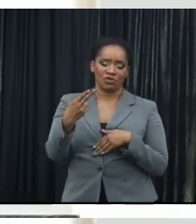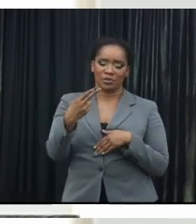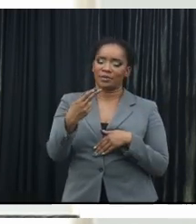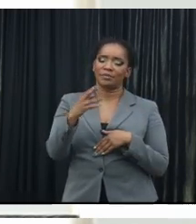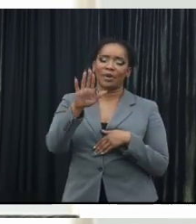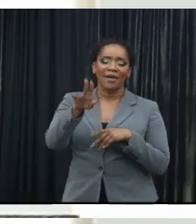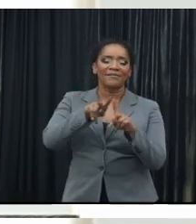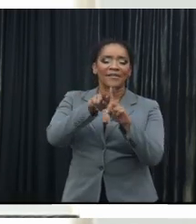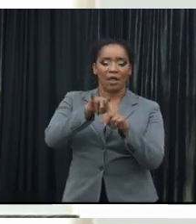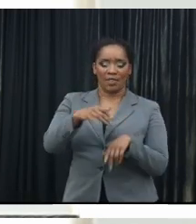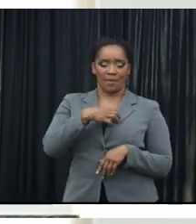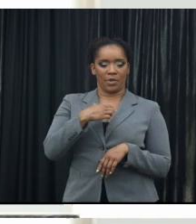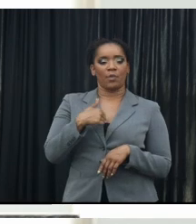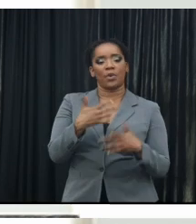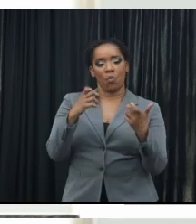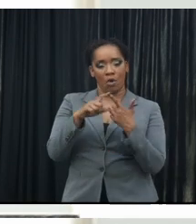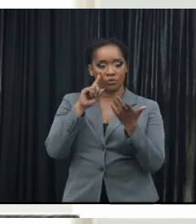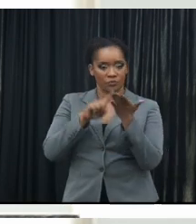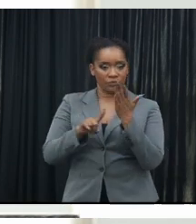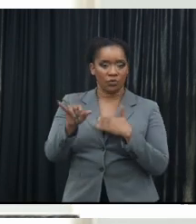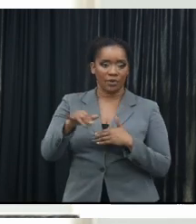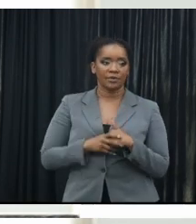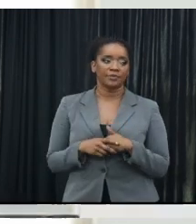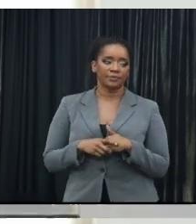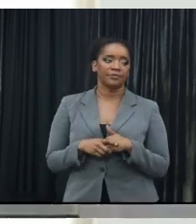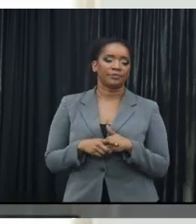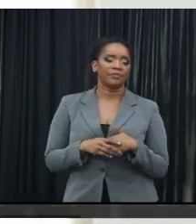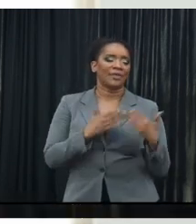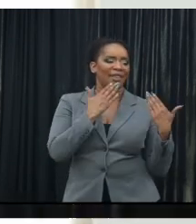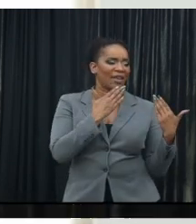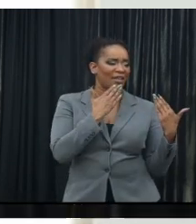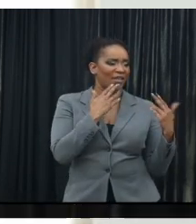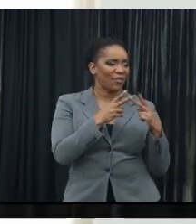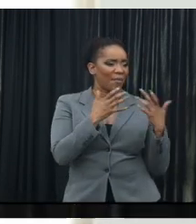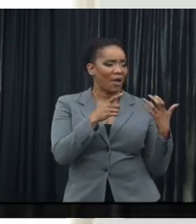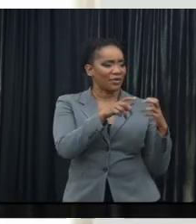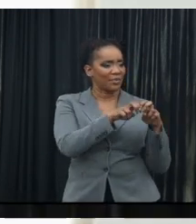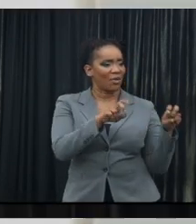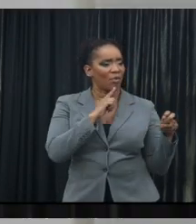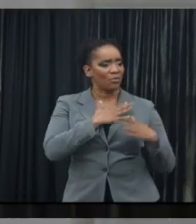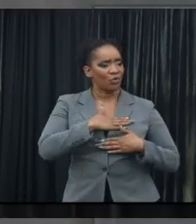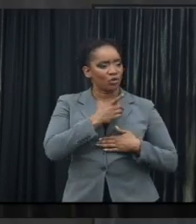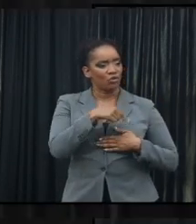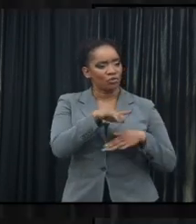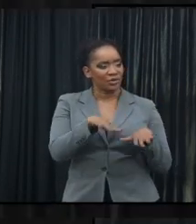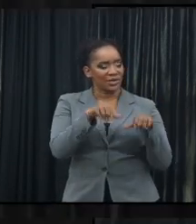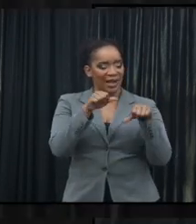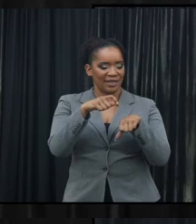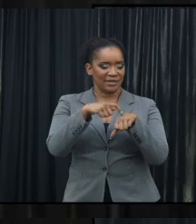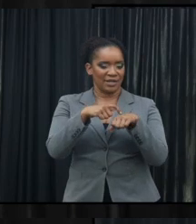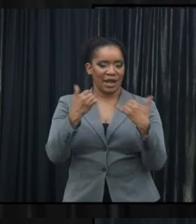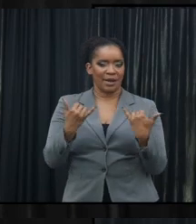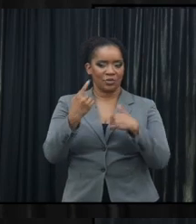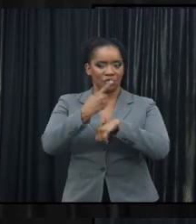can look into it. Thank you. Thank you very much for our panel. I really appreciate you taking the time today to educate us on